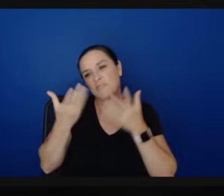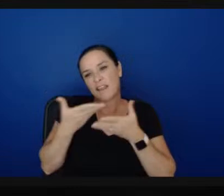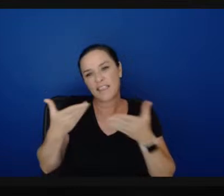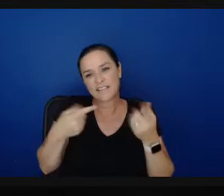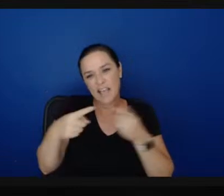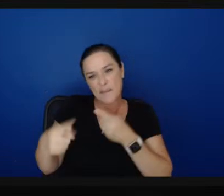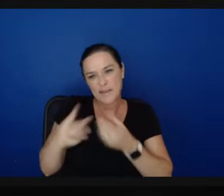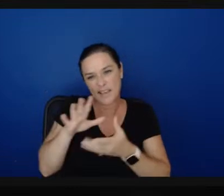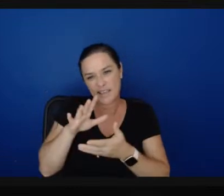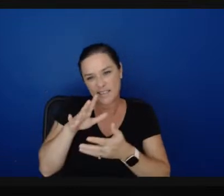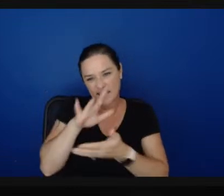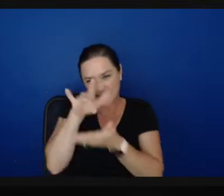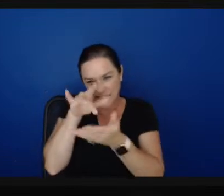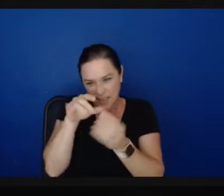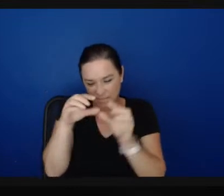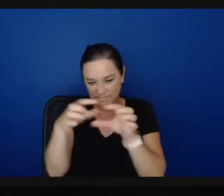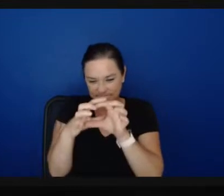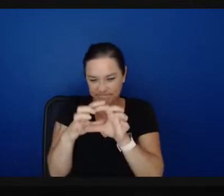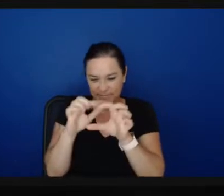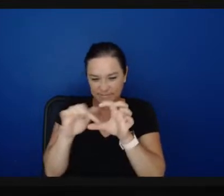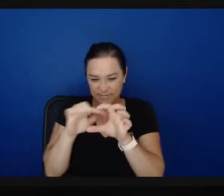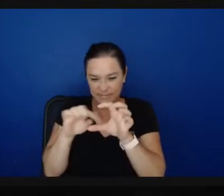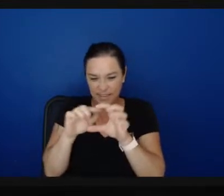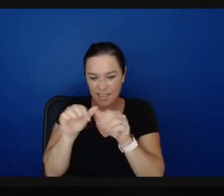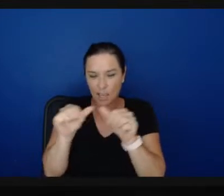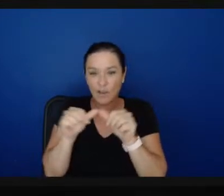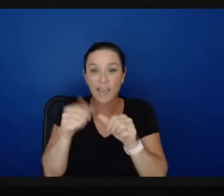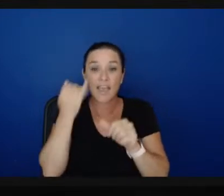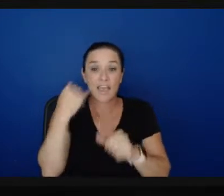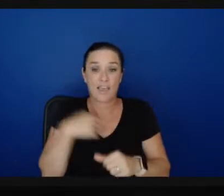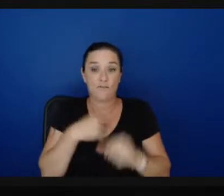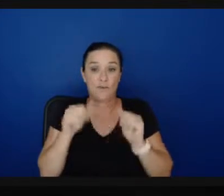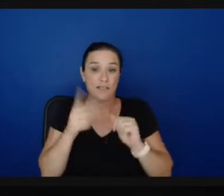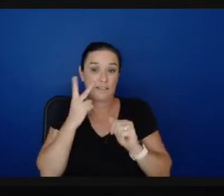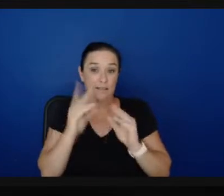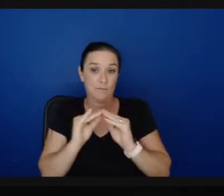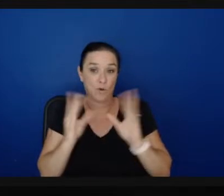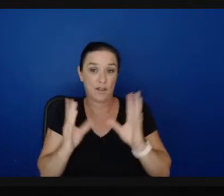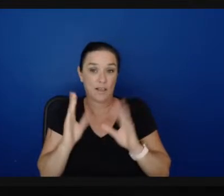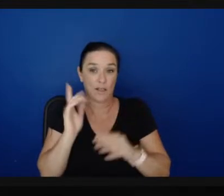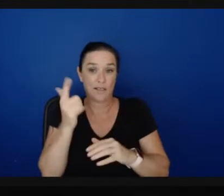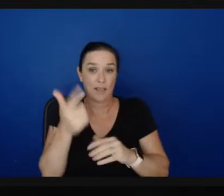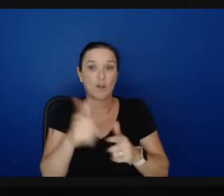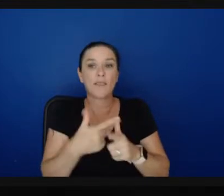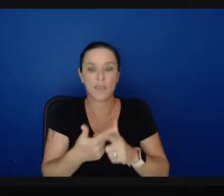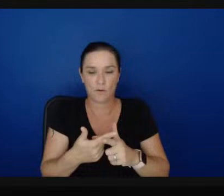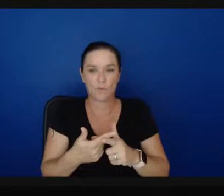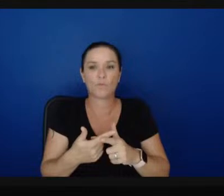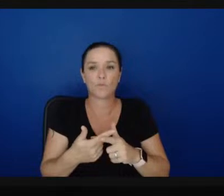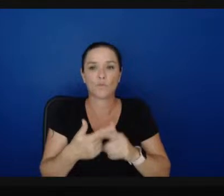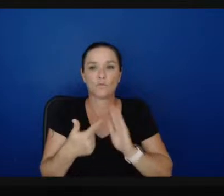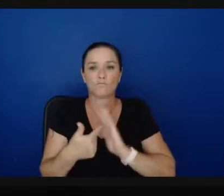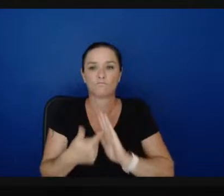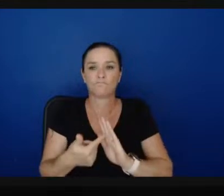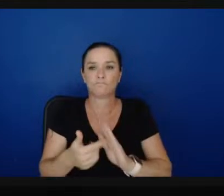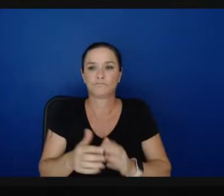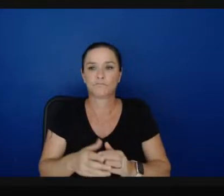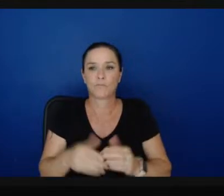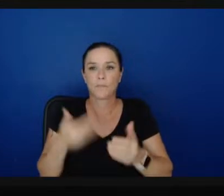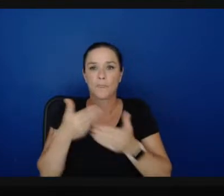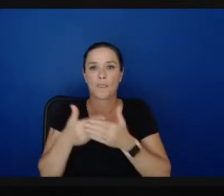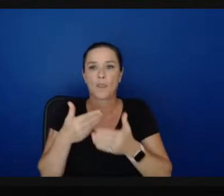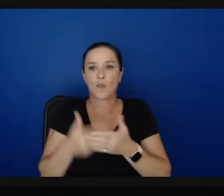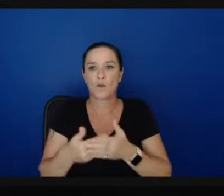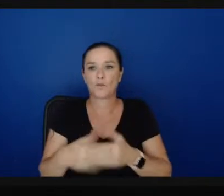stations. So we'll revisit this if we find it in the future. We do have right near that